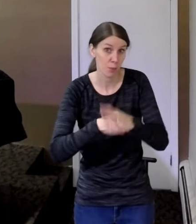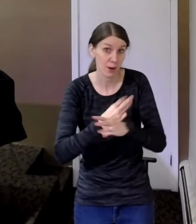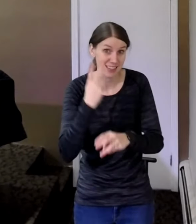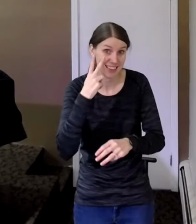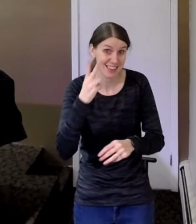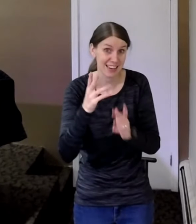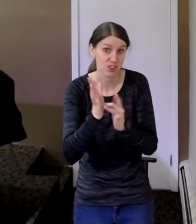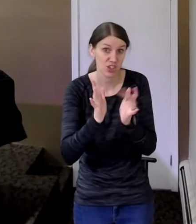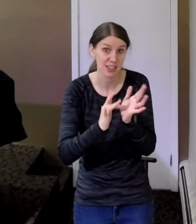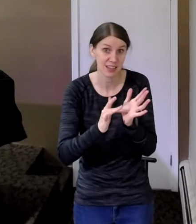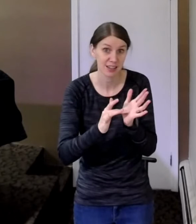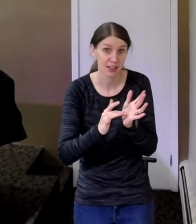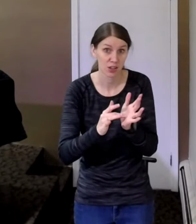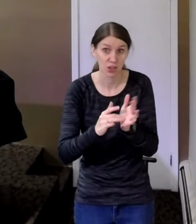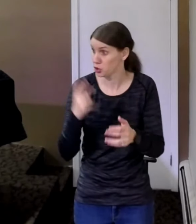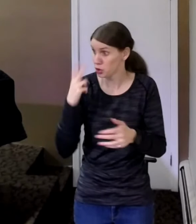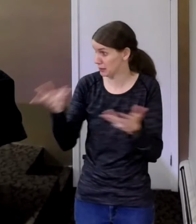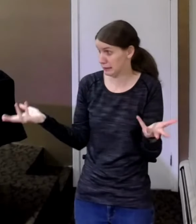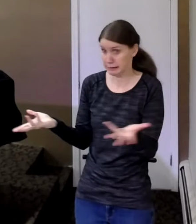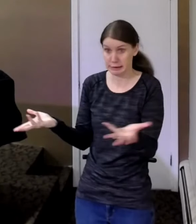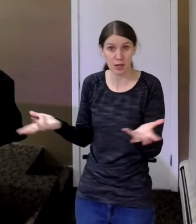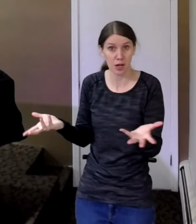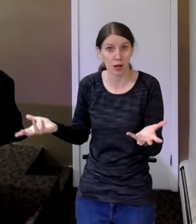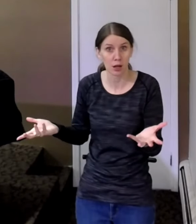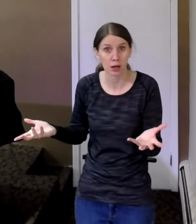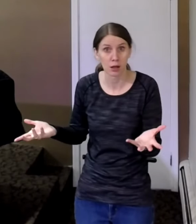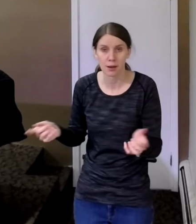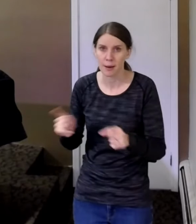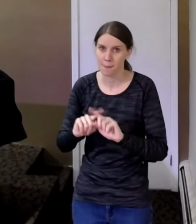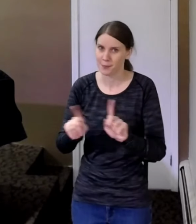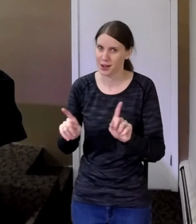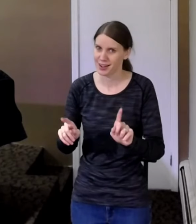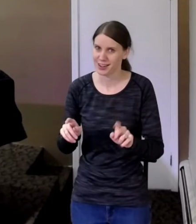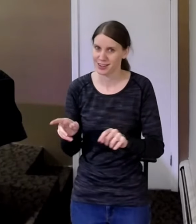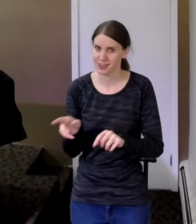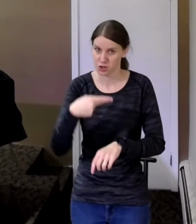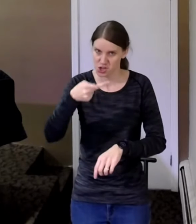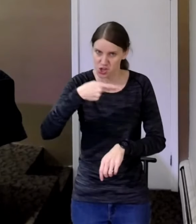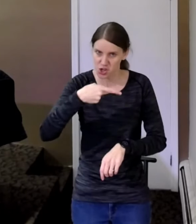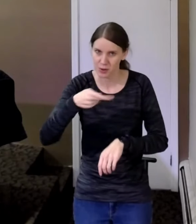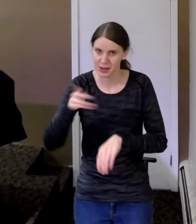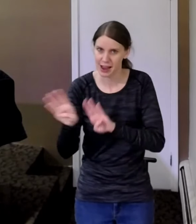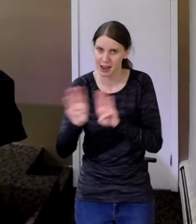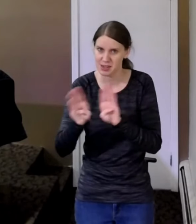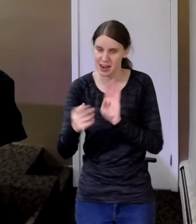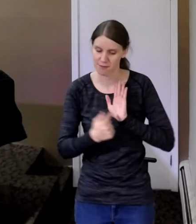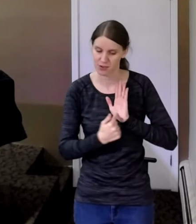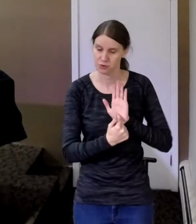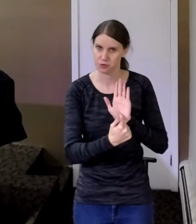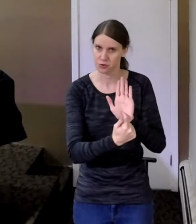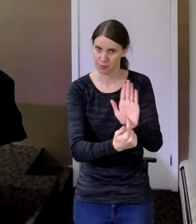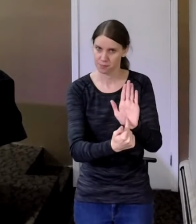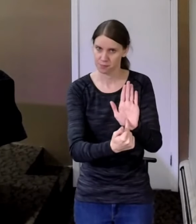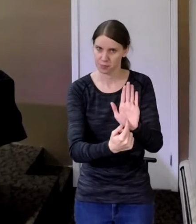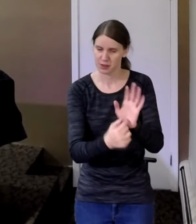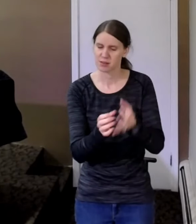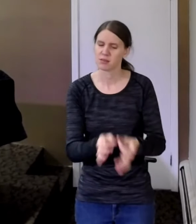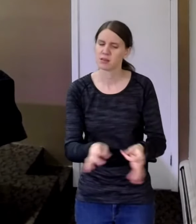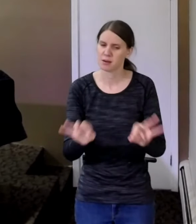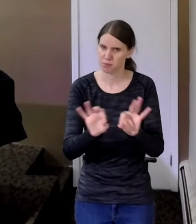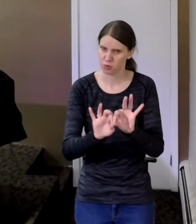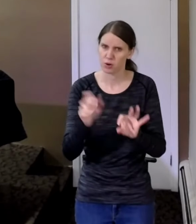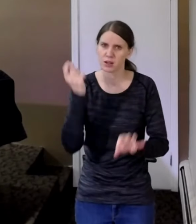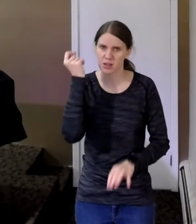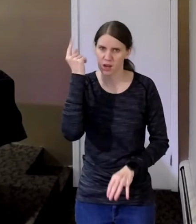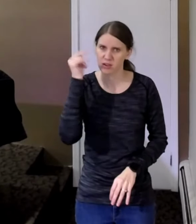Jesus isn't here right now, right? Except in us. So critical. So important that we understand